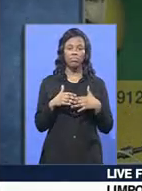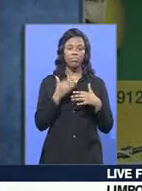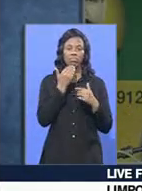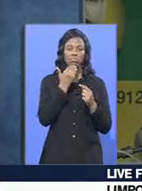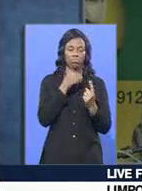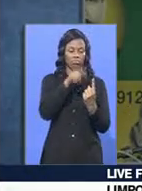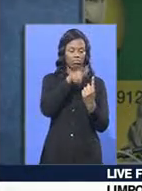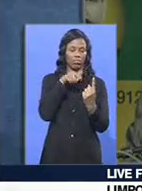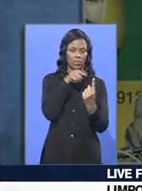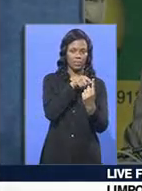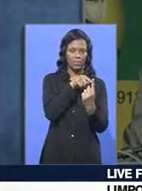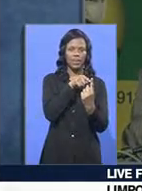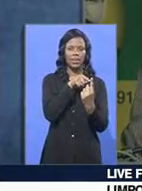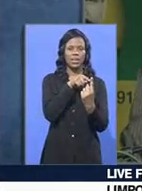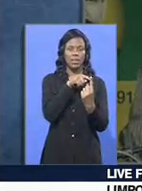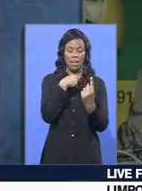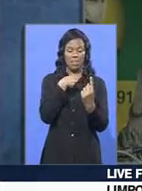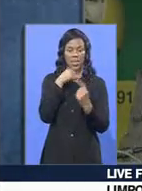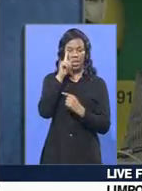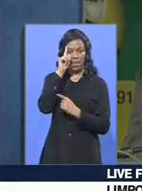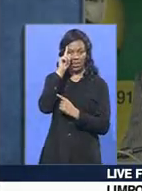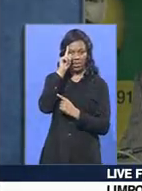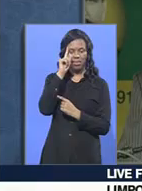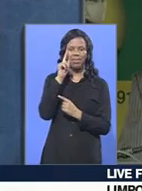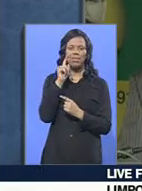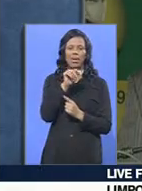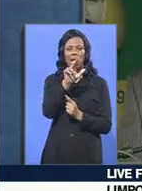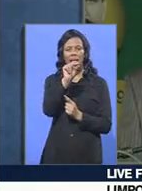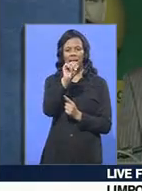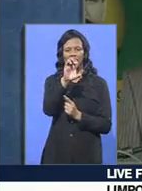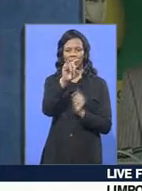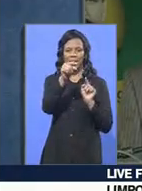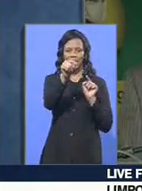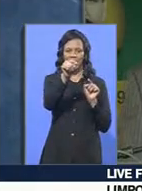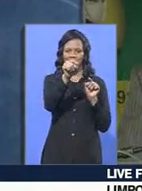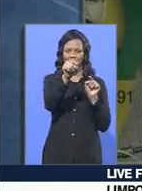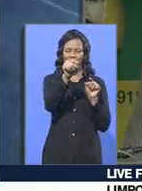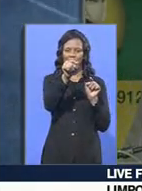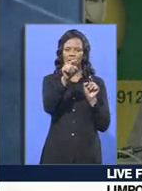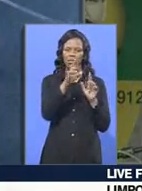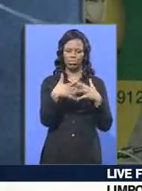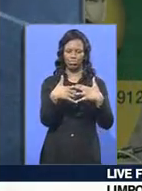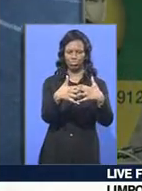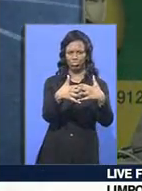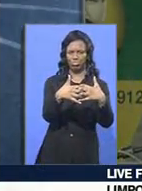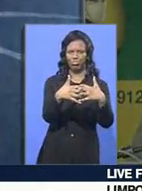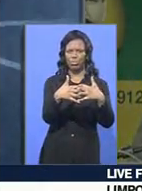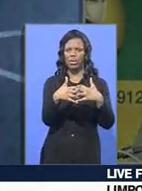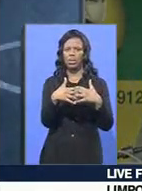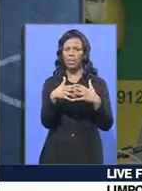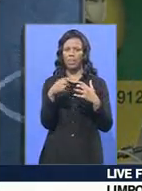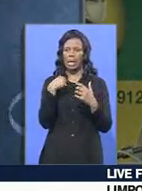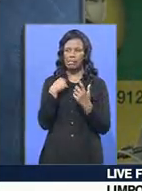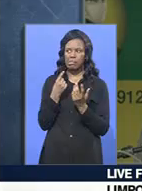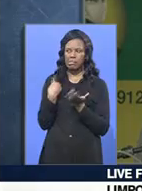between him and the organization outside, to be certain about that the thinking was together,